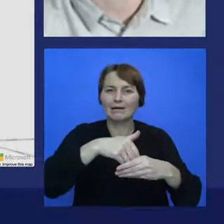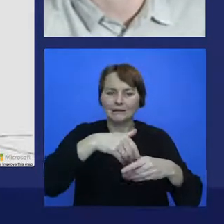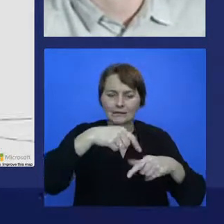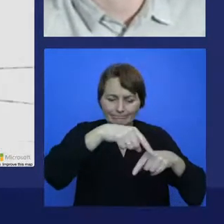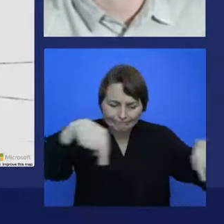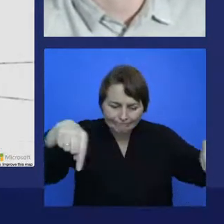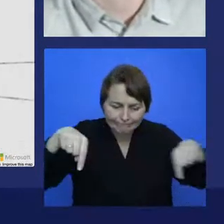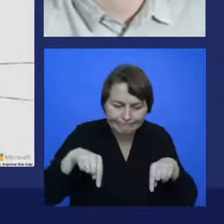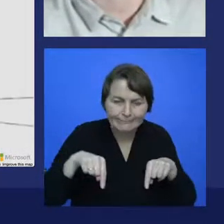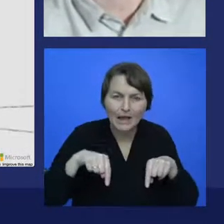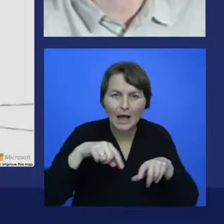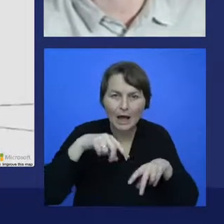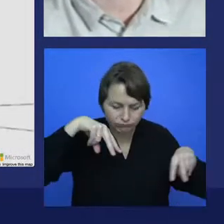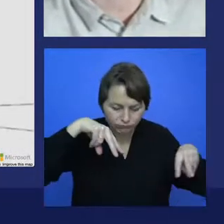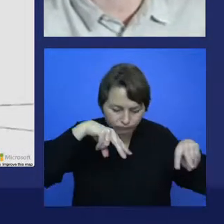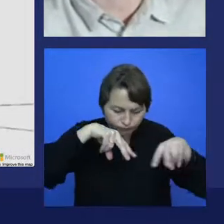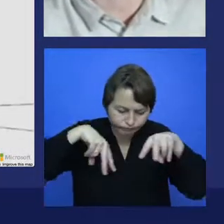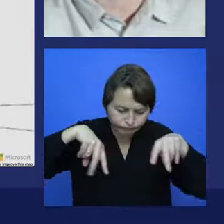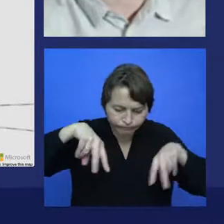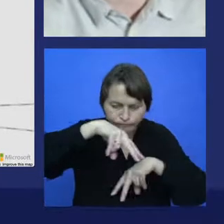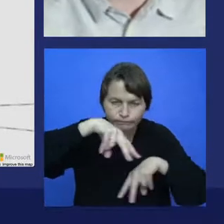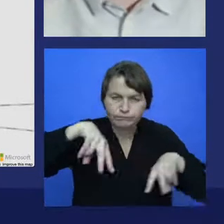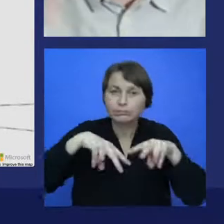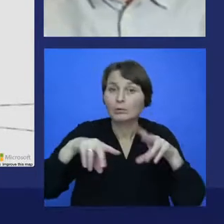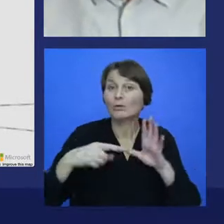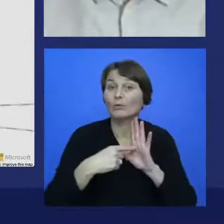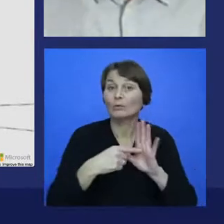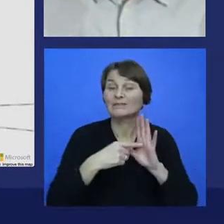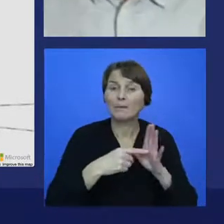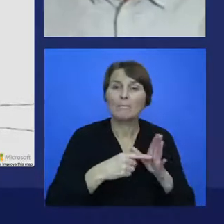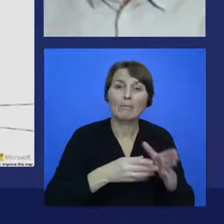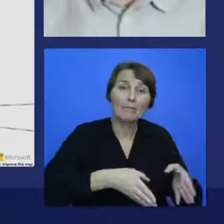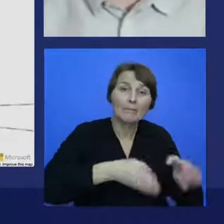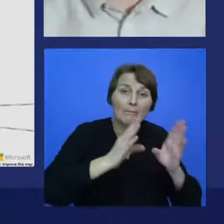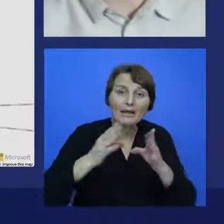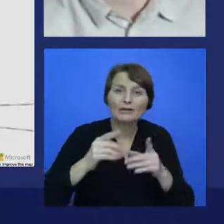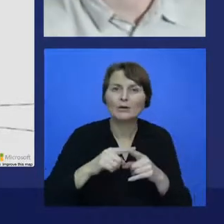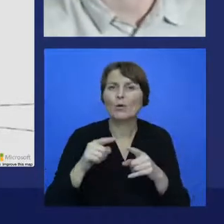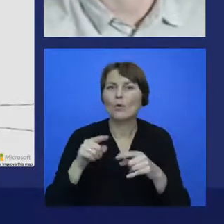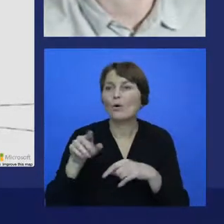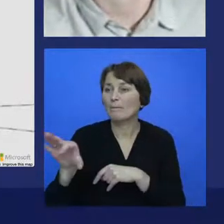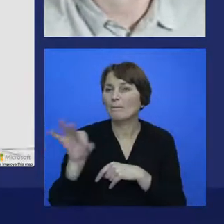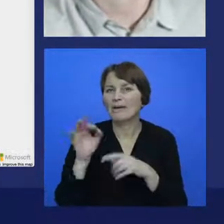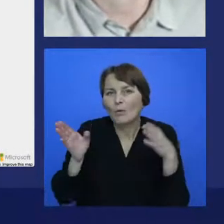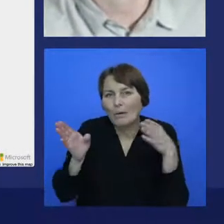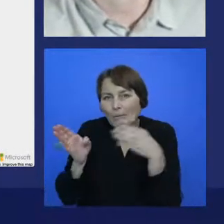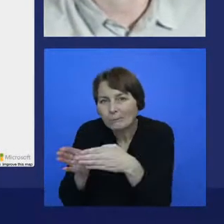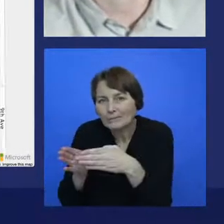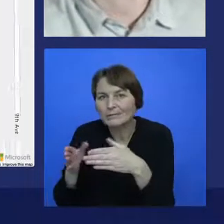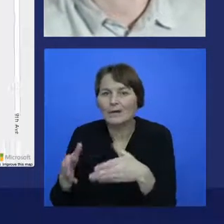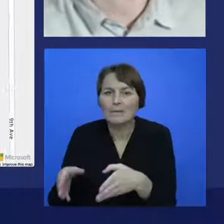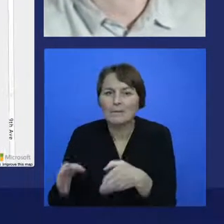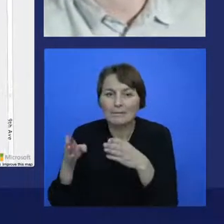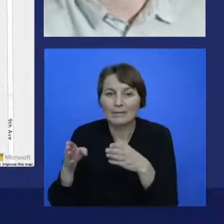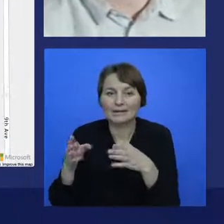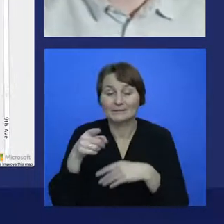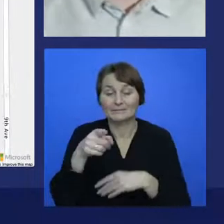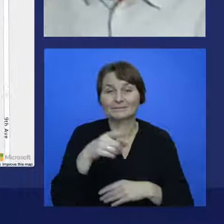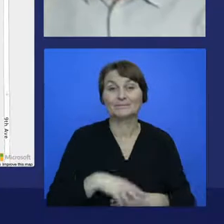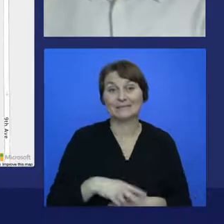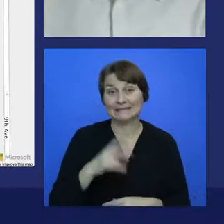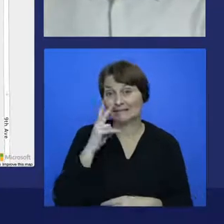Maps. So this could be a campus, a single building, a section of a building, anything you'd like. And you can see here that we've